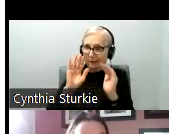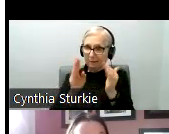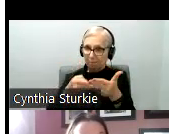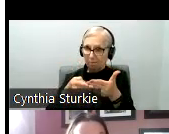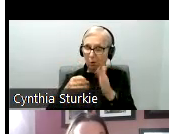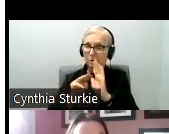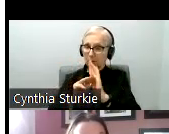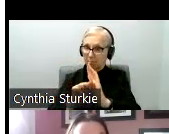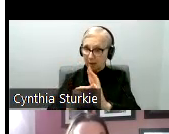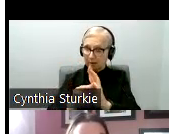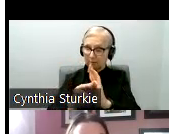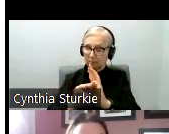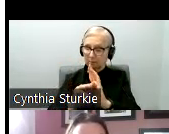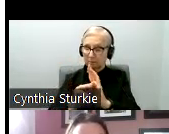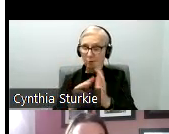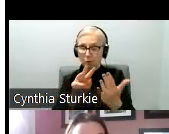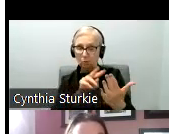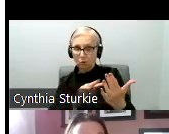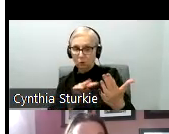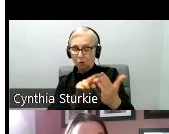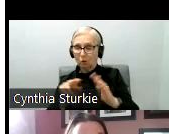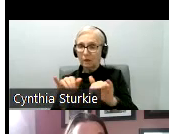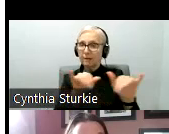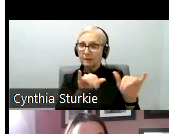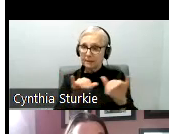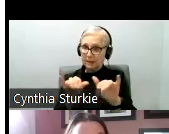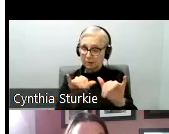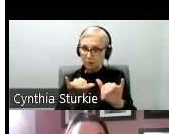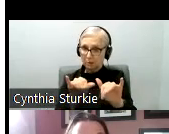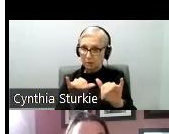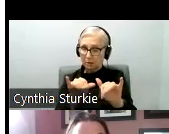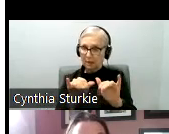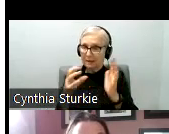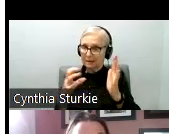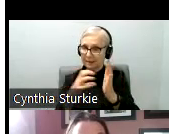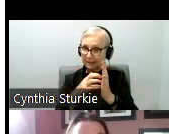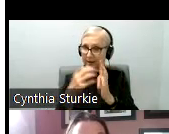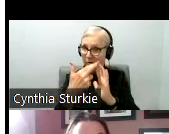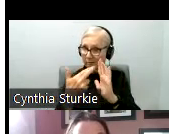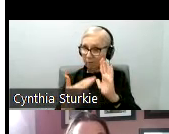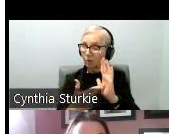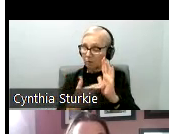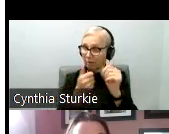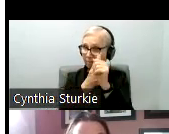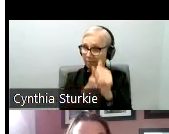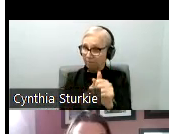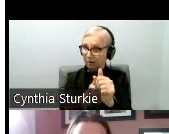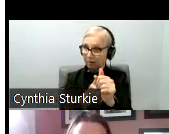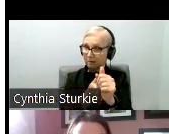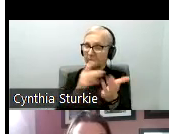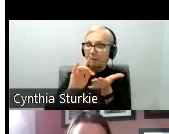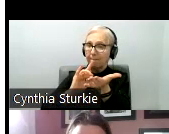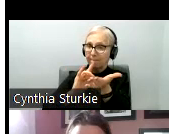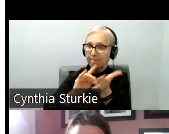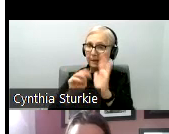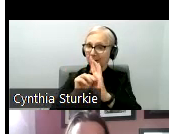model. So when you look at these standards in this section of rule, you will see that we follow the medical model